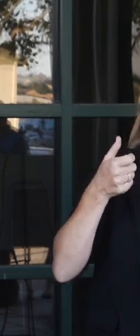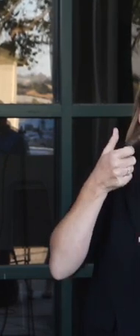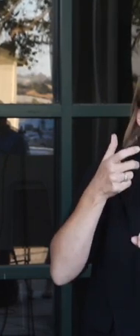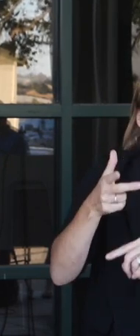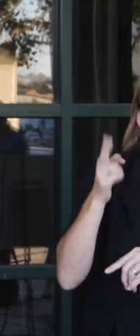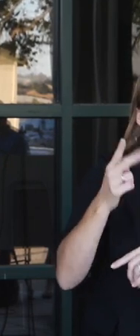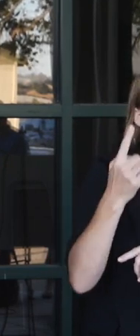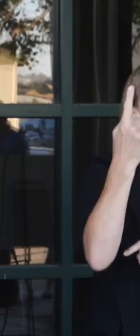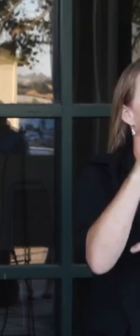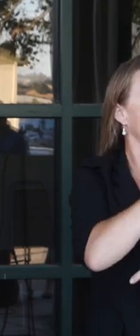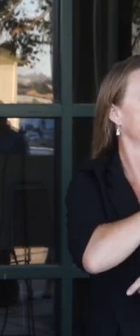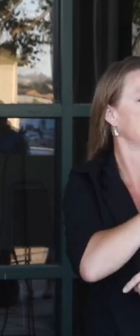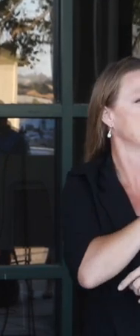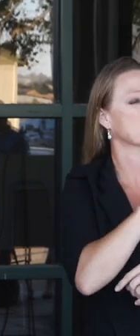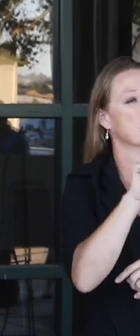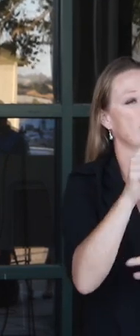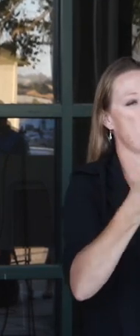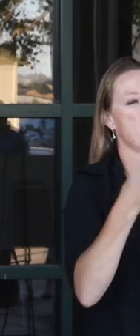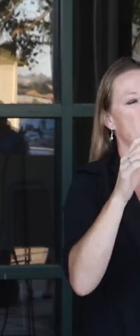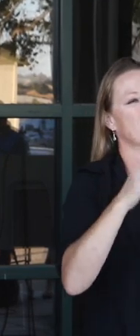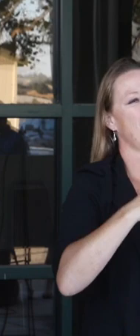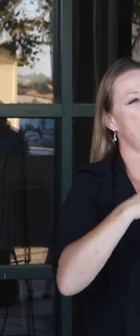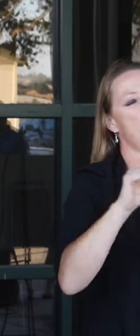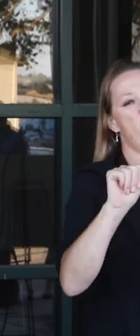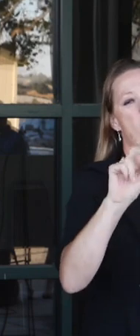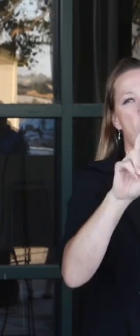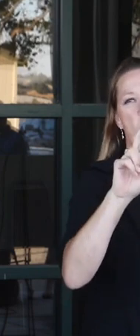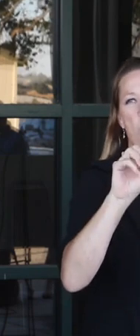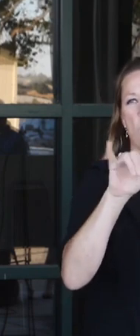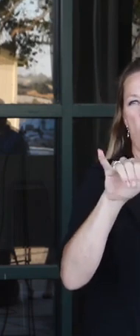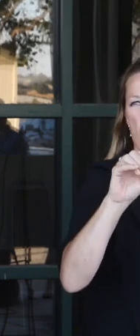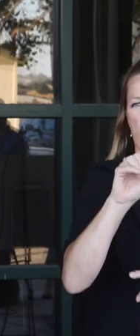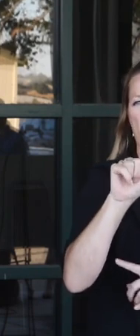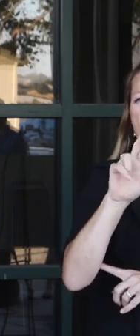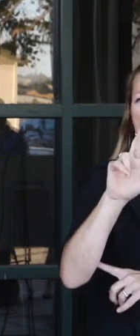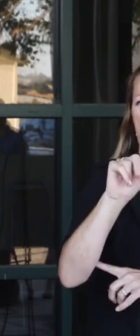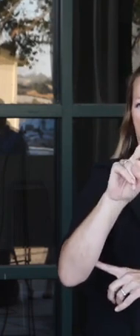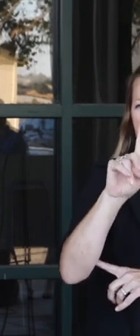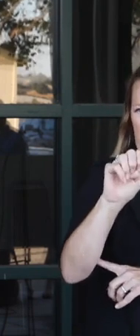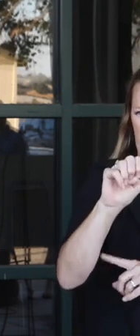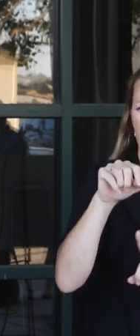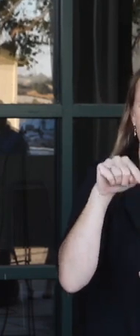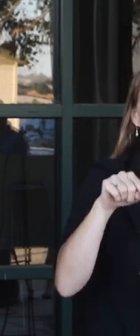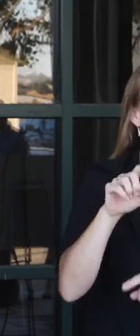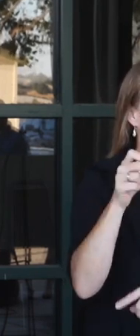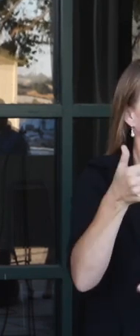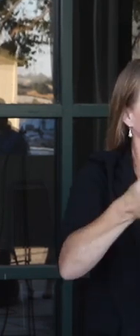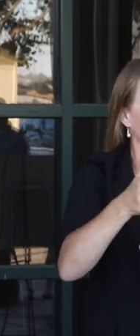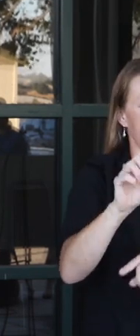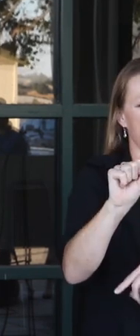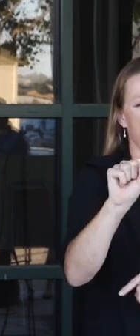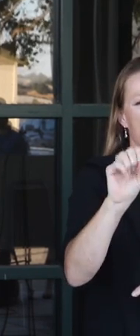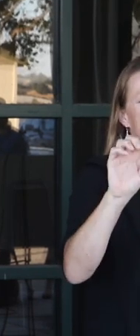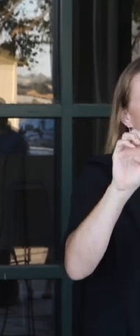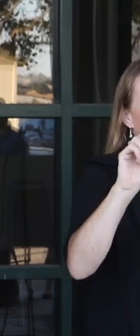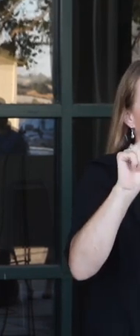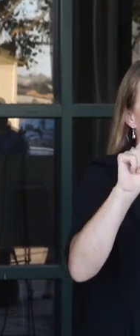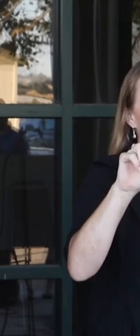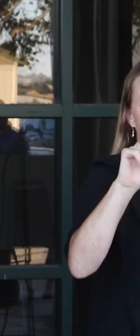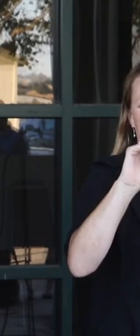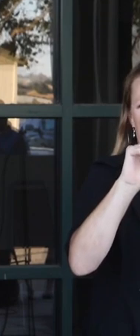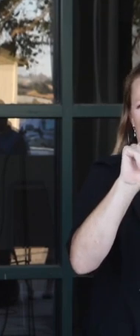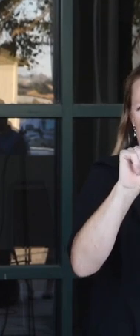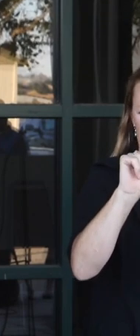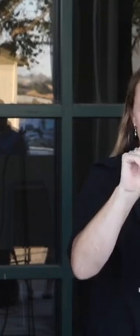was in town to assist. He struck him in the calf. It was a through and through wound to his calf.